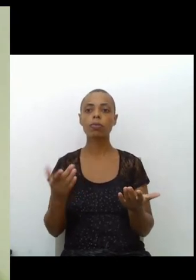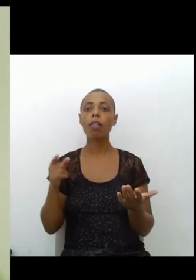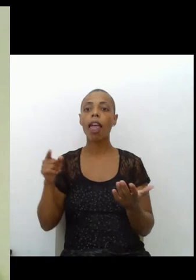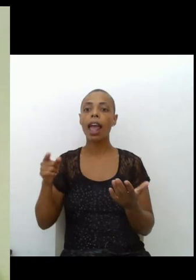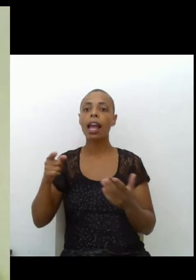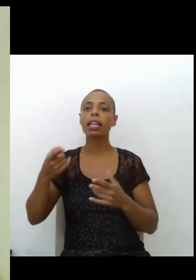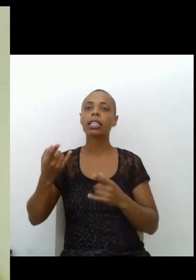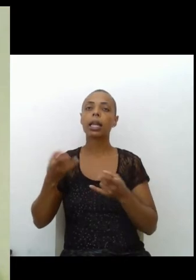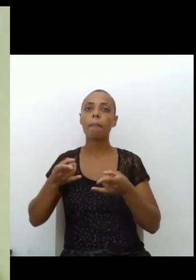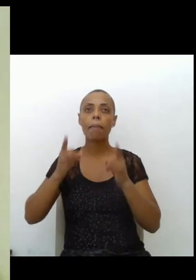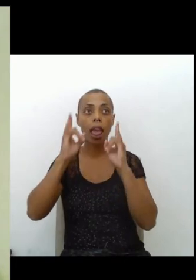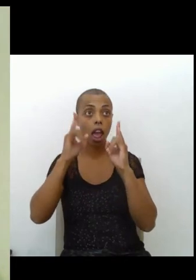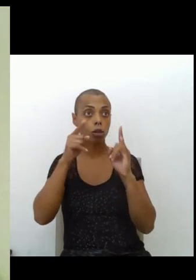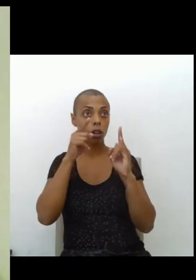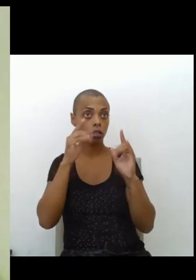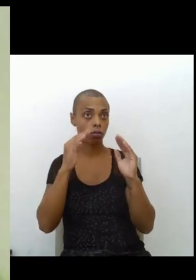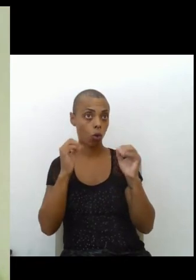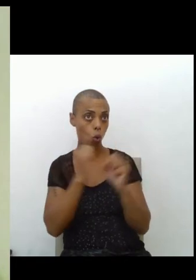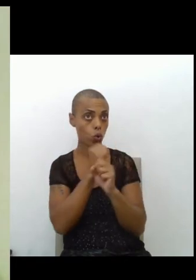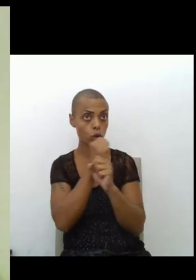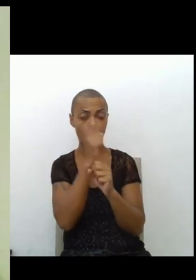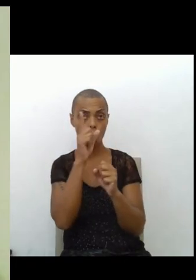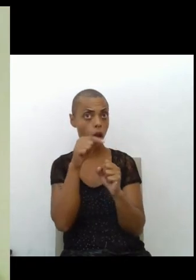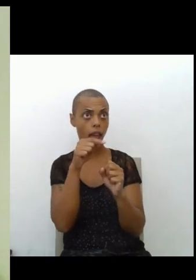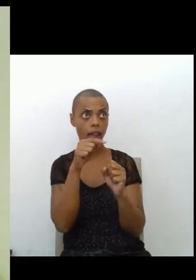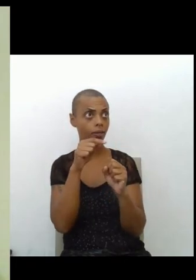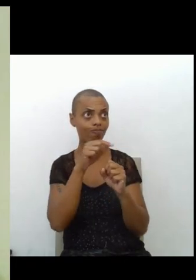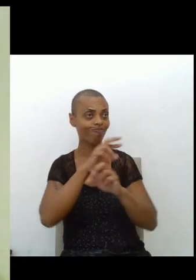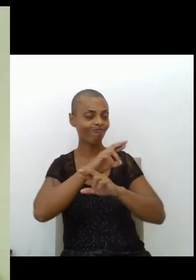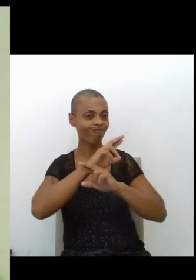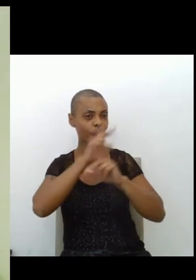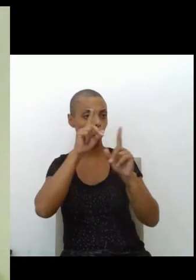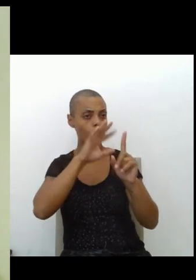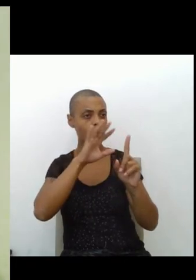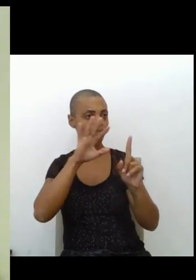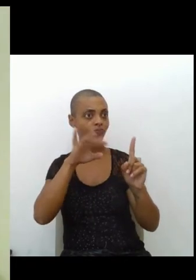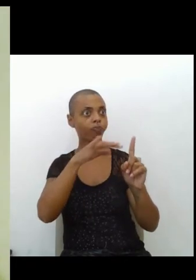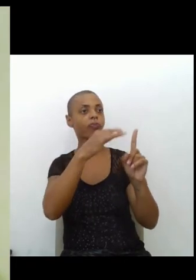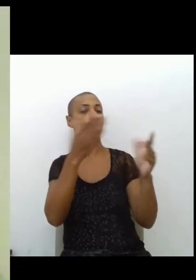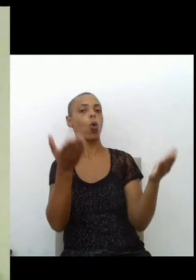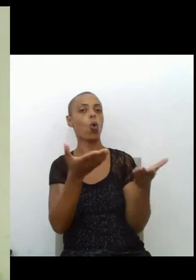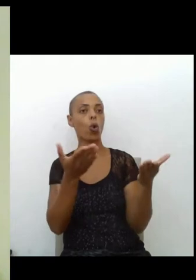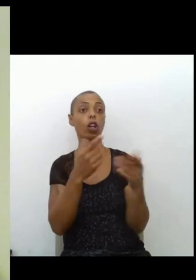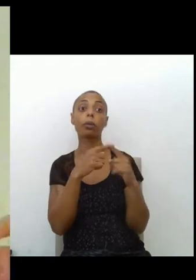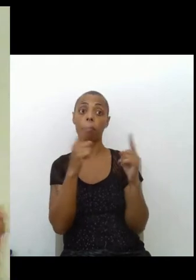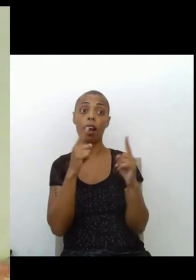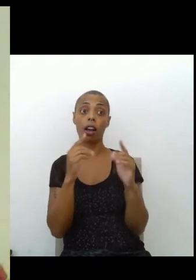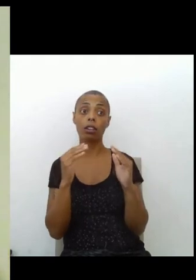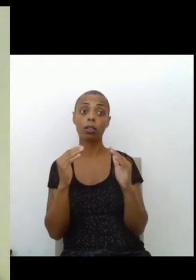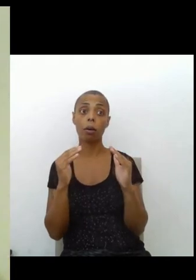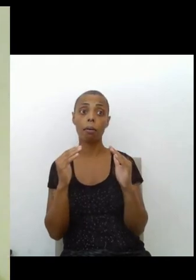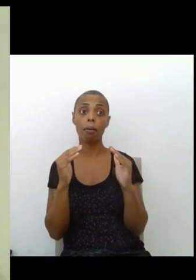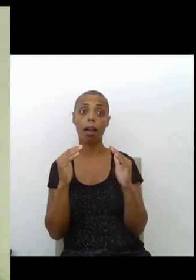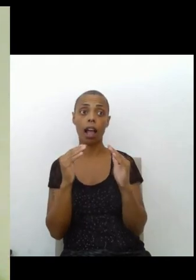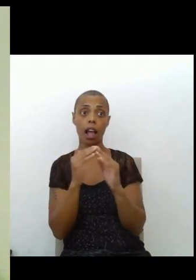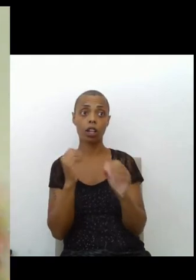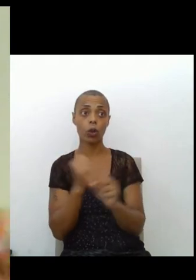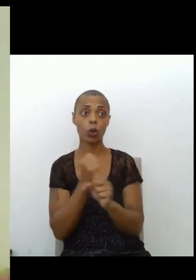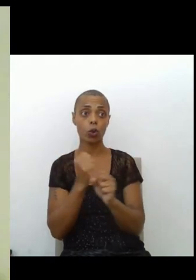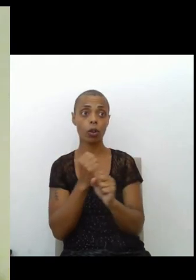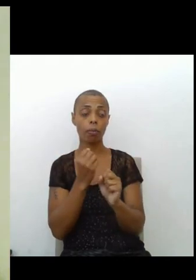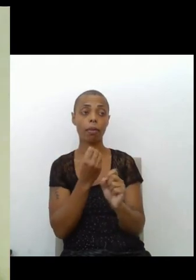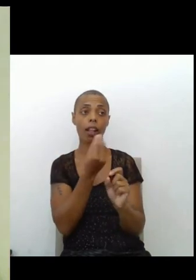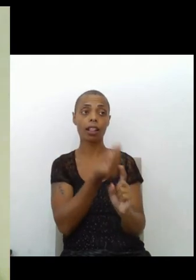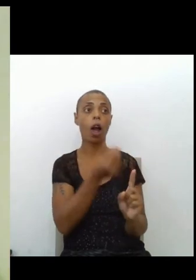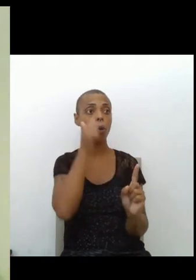paid for for a very special client and so I think we we can learn a lot from these